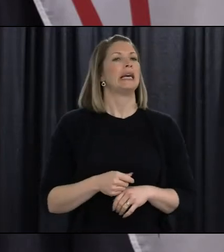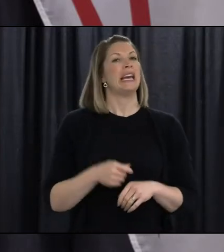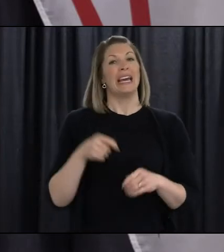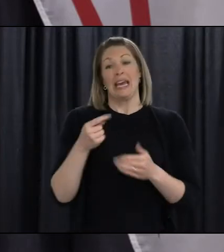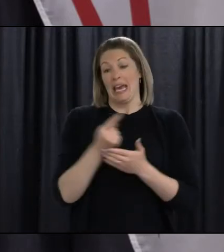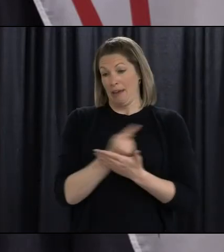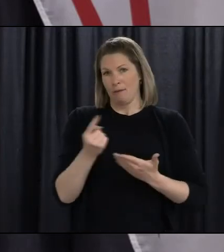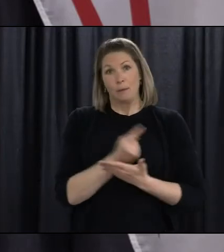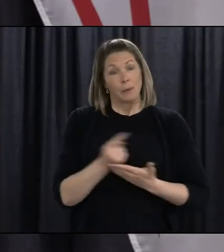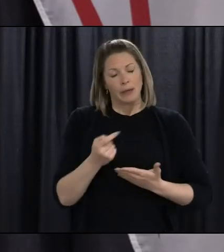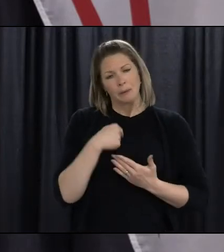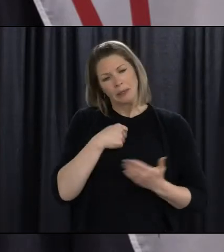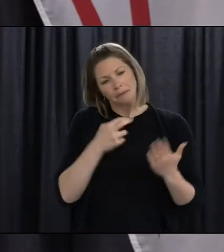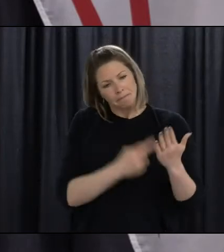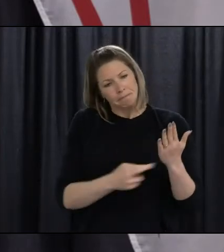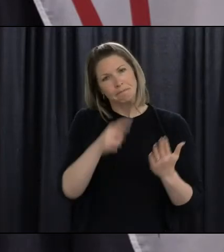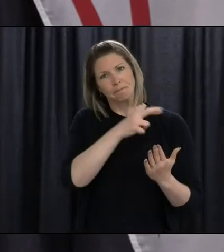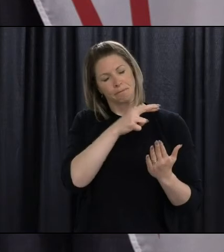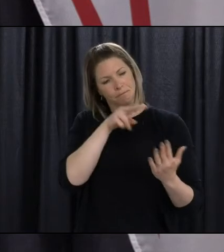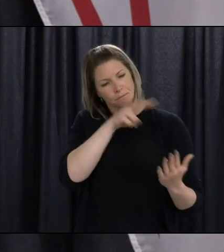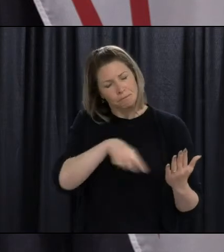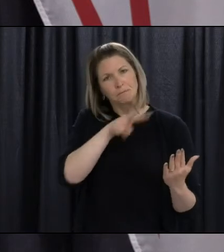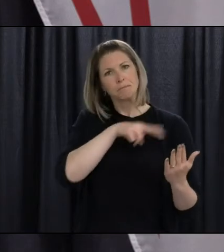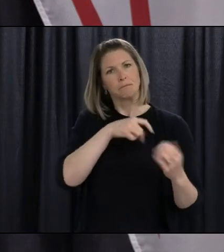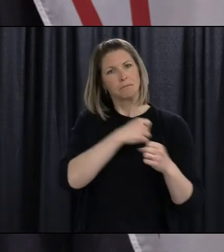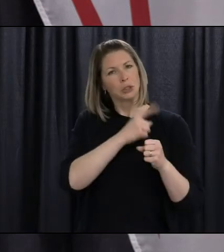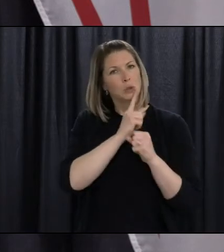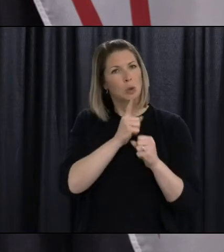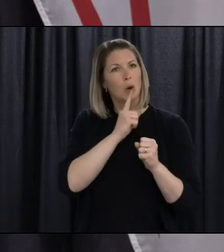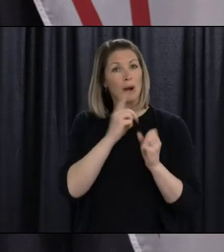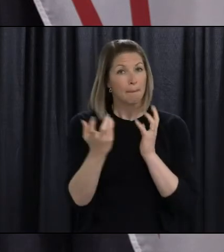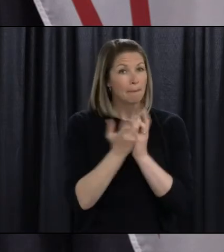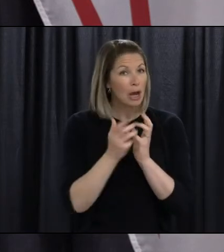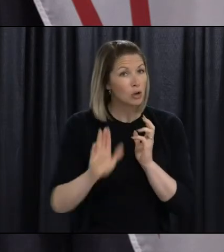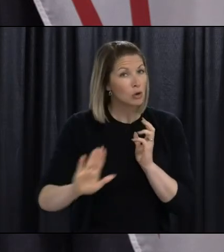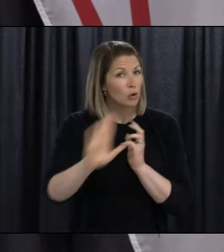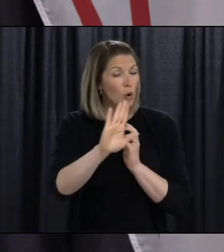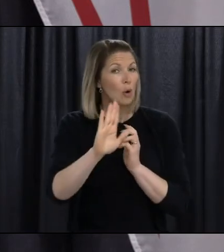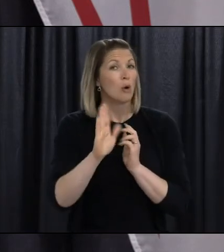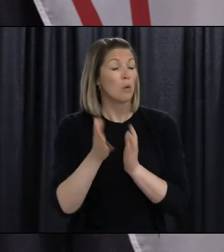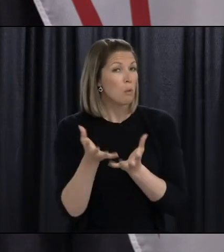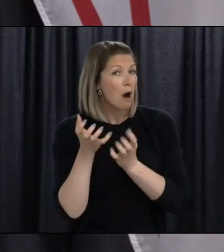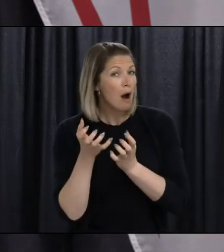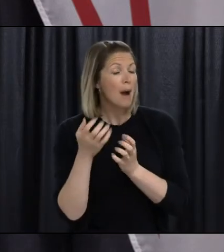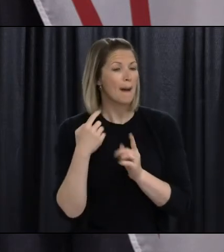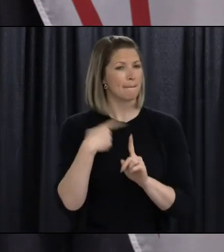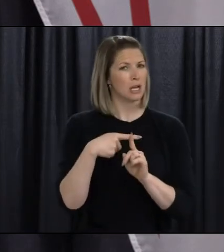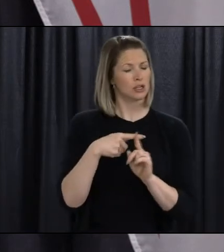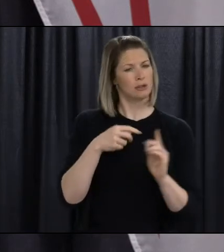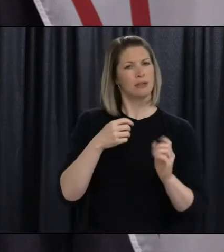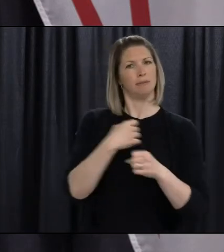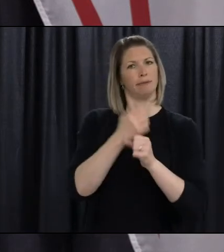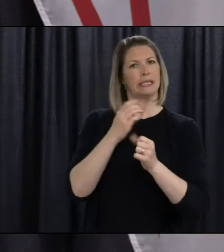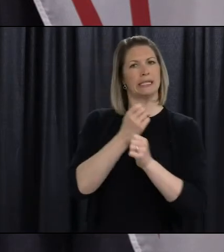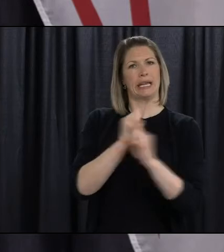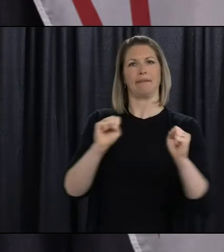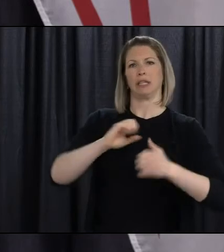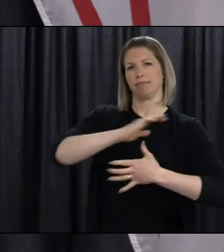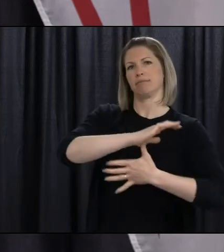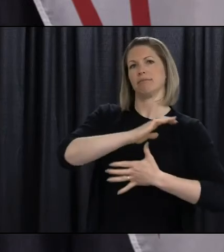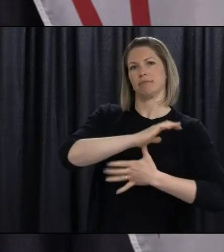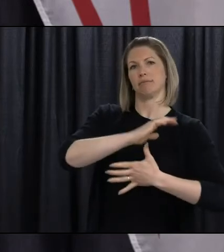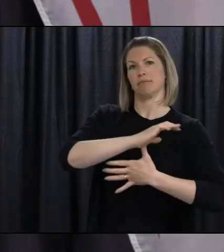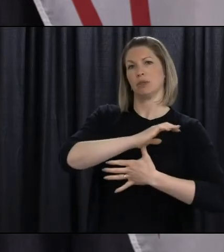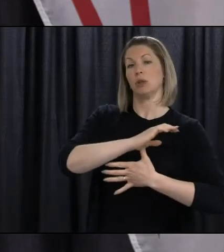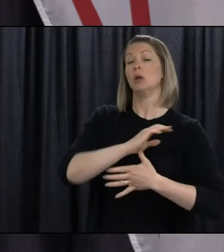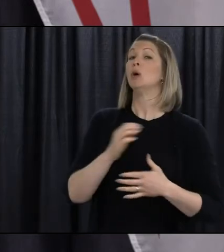deliberately with the public's health and safety top of mind. We know how important it is for people to be able to partake in as many services